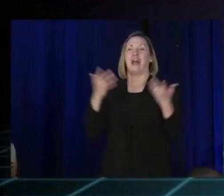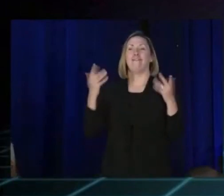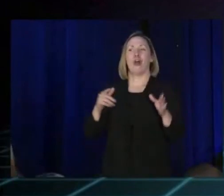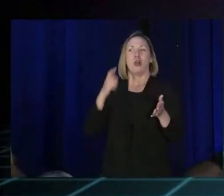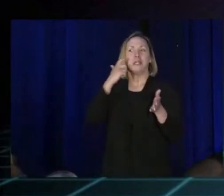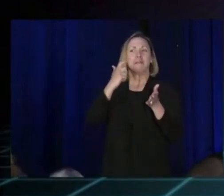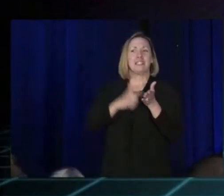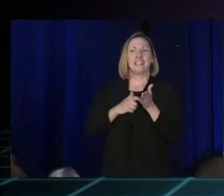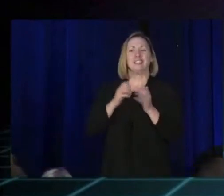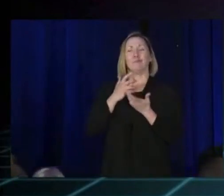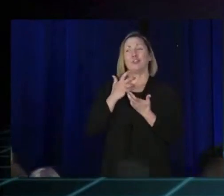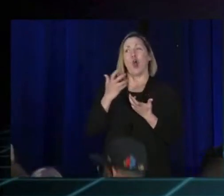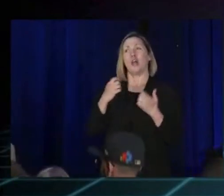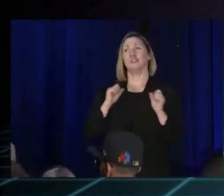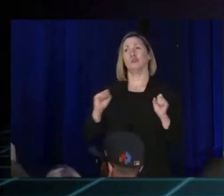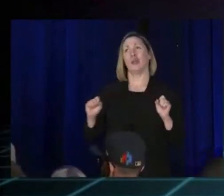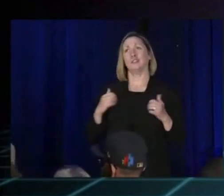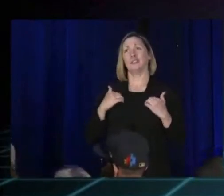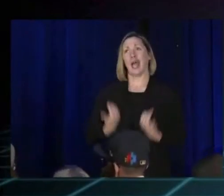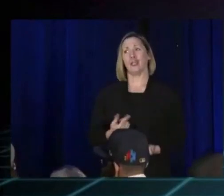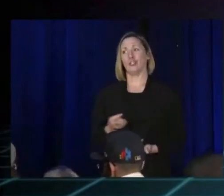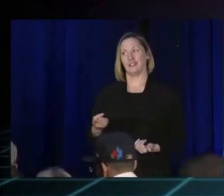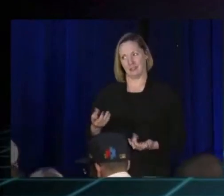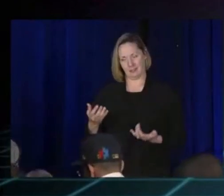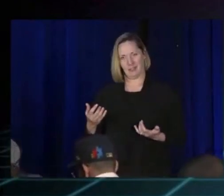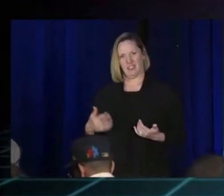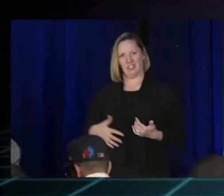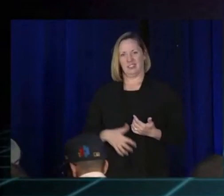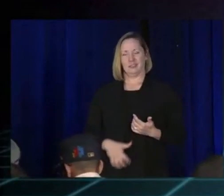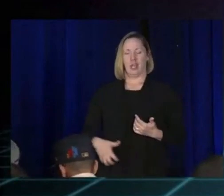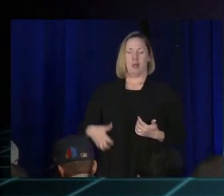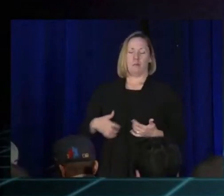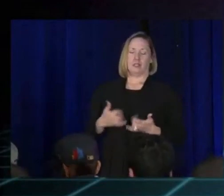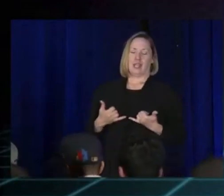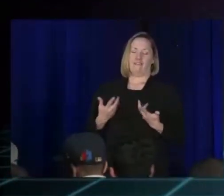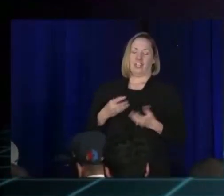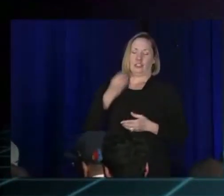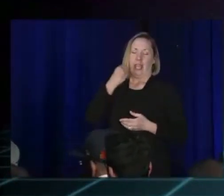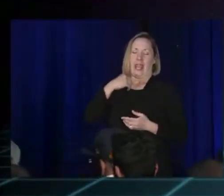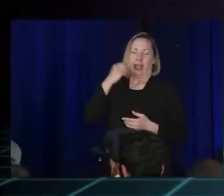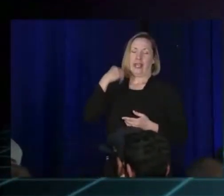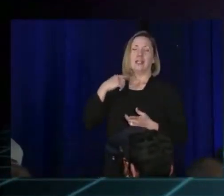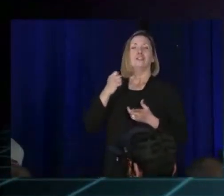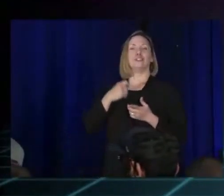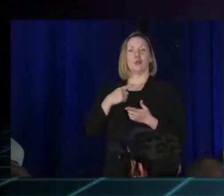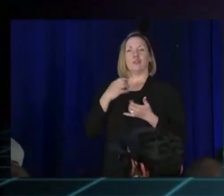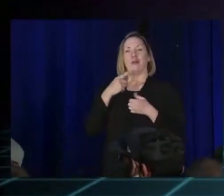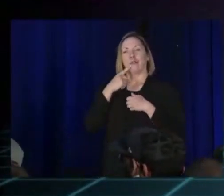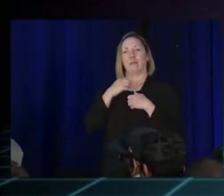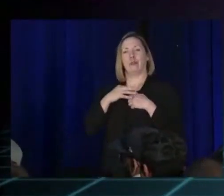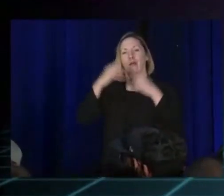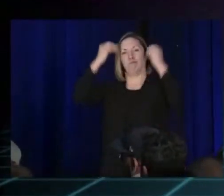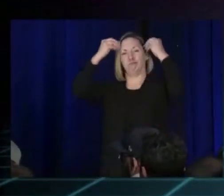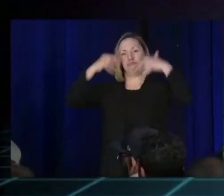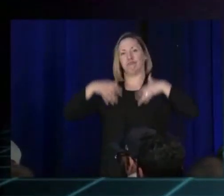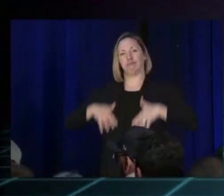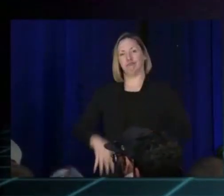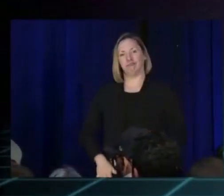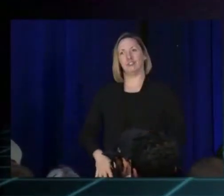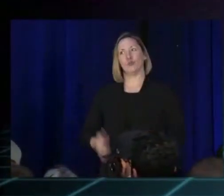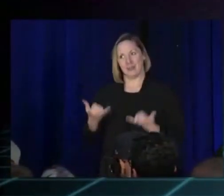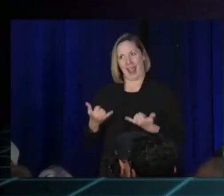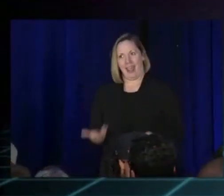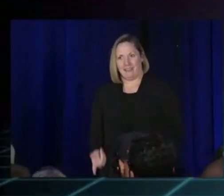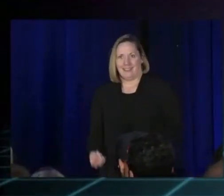some yawns, right? And your stomach is digesting your food, so the blood is leaving your brain. So I want to make sure that you can